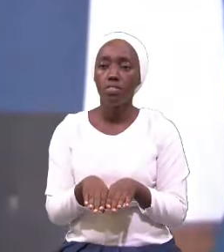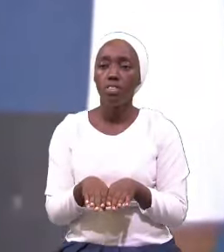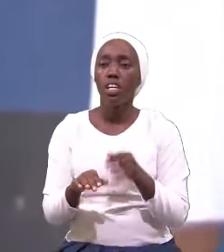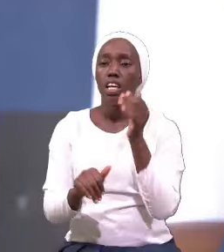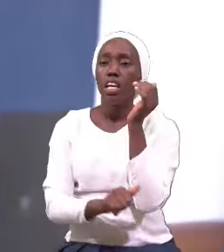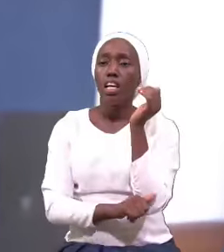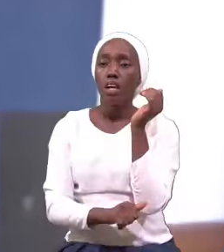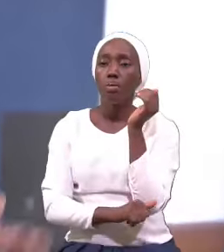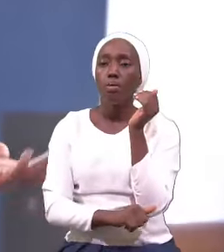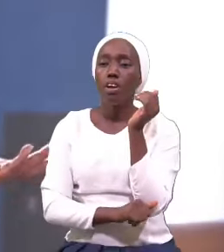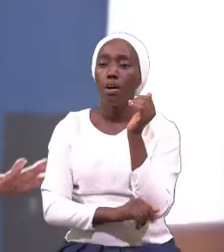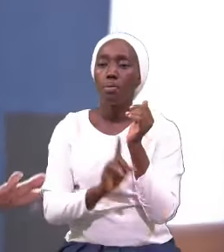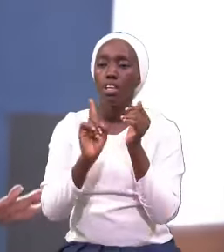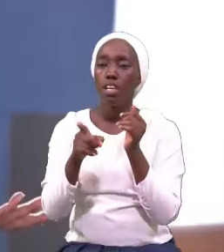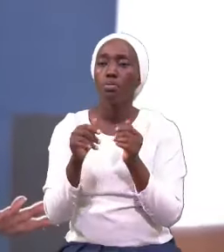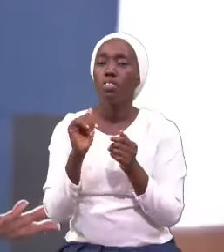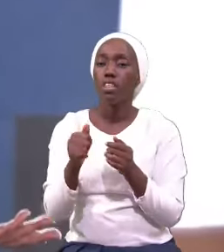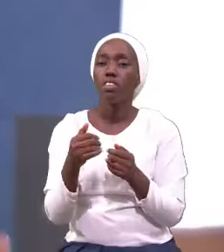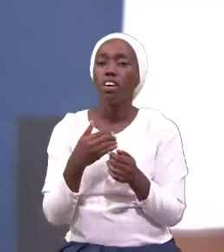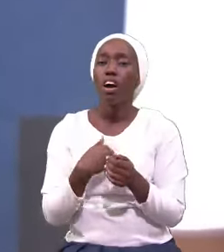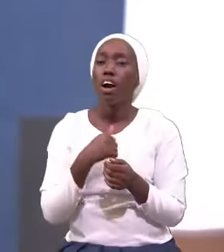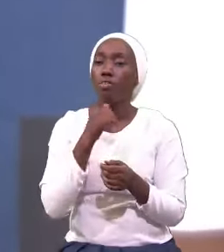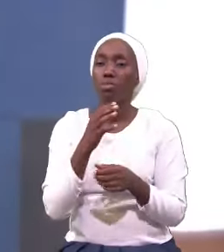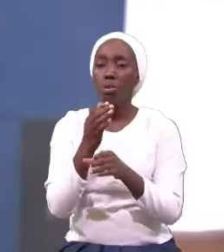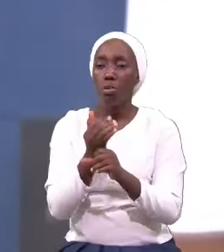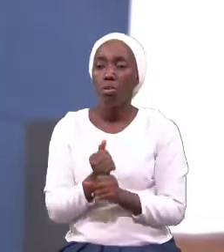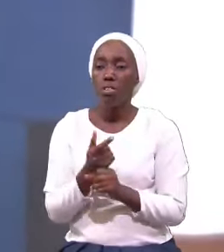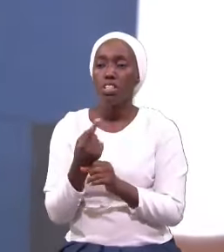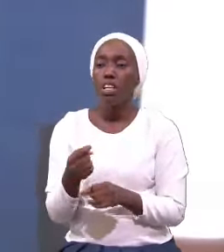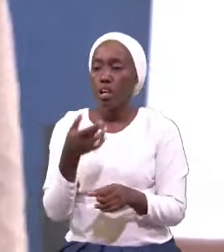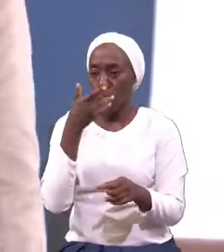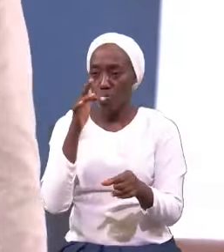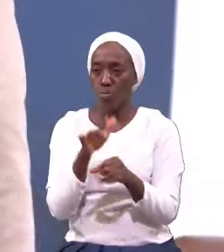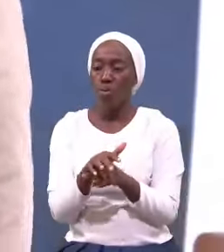Abraham himself has not got the promised child.